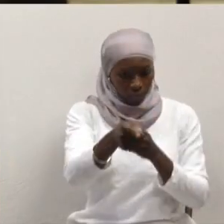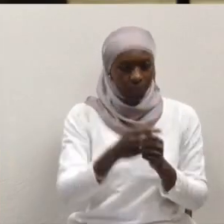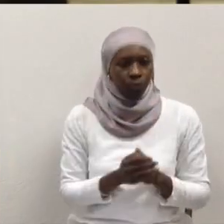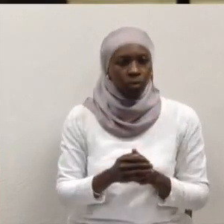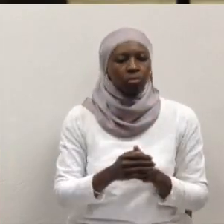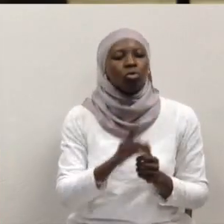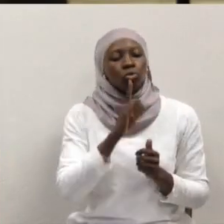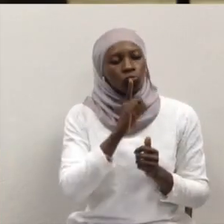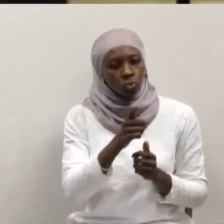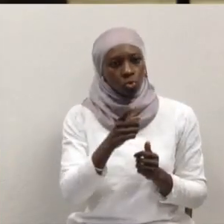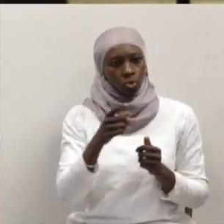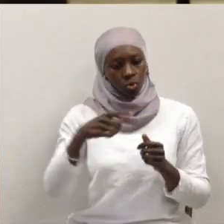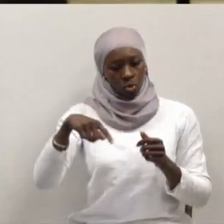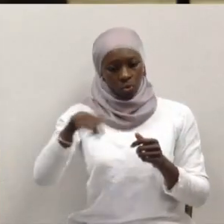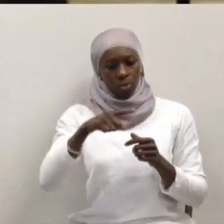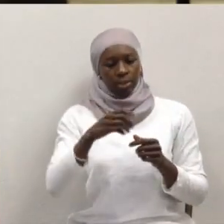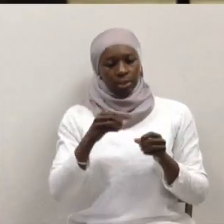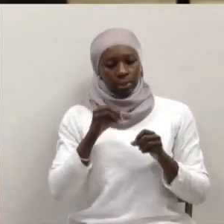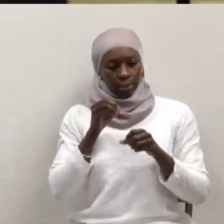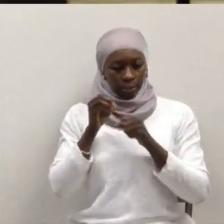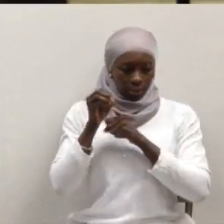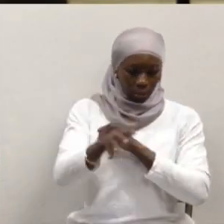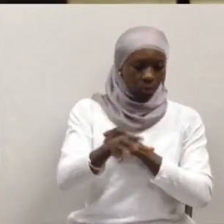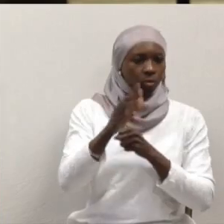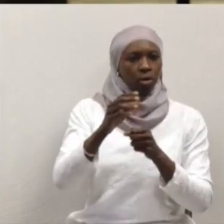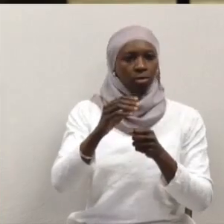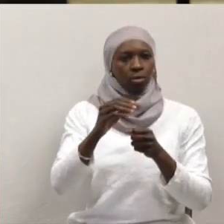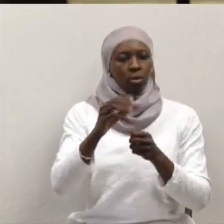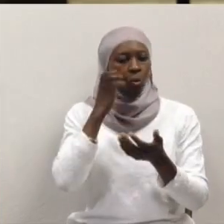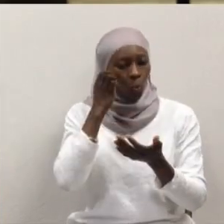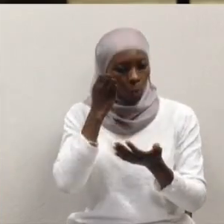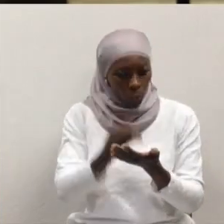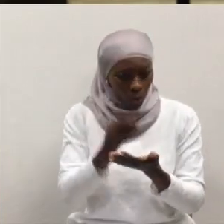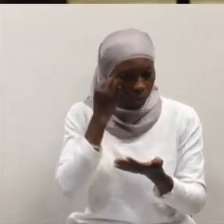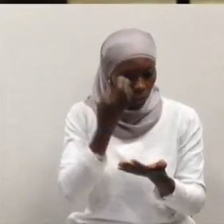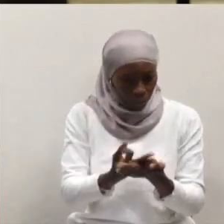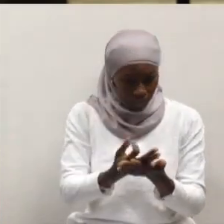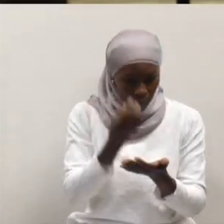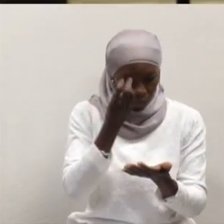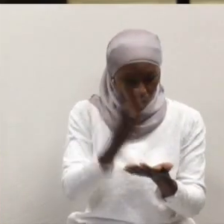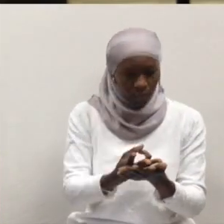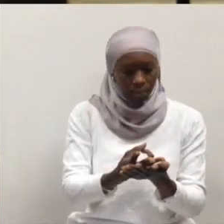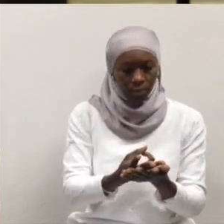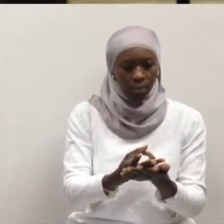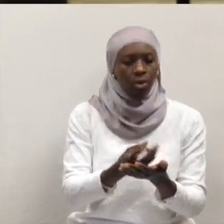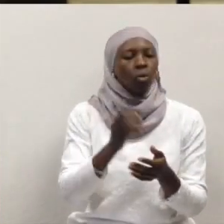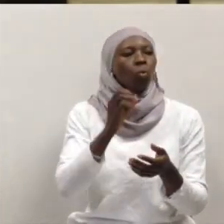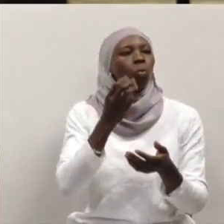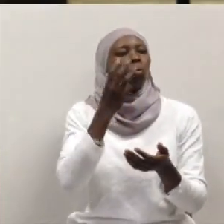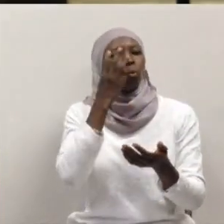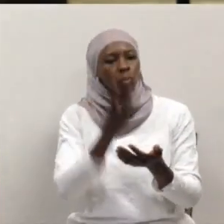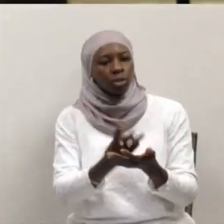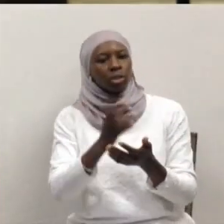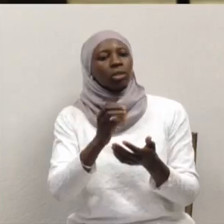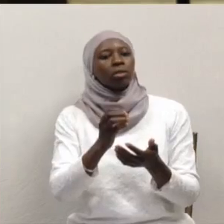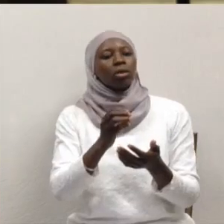witness and a giver of glad tidings and a warner. We've sent you as a witness. Witness over who?